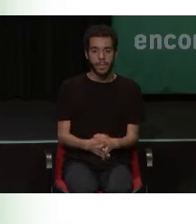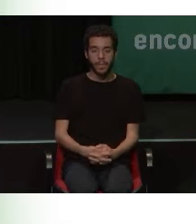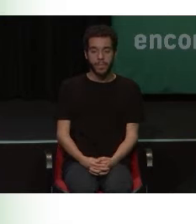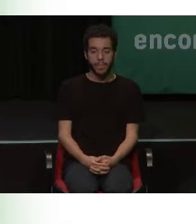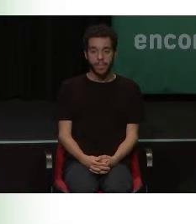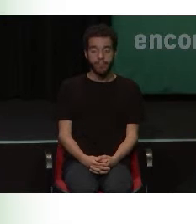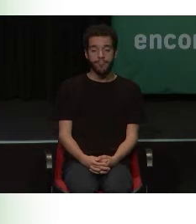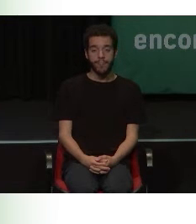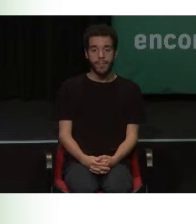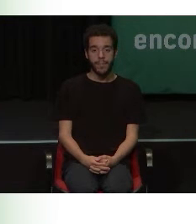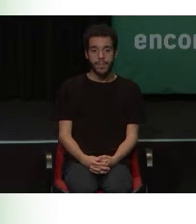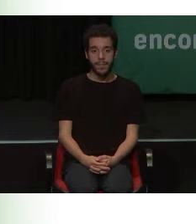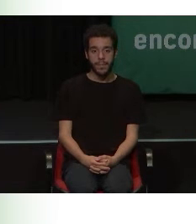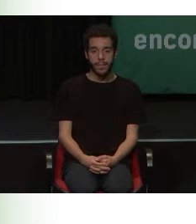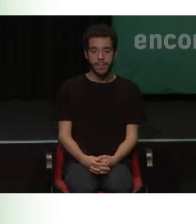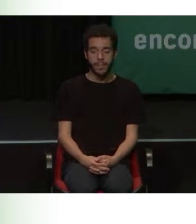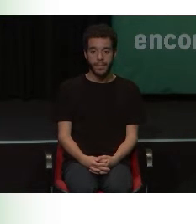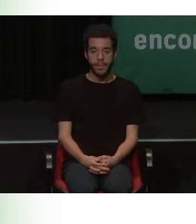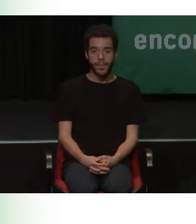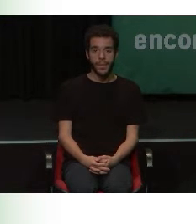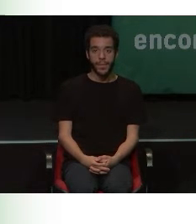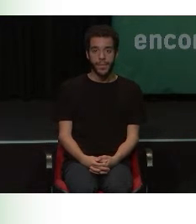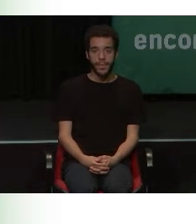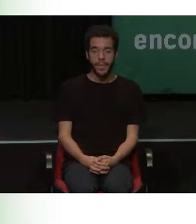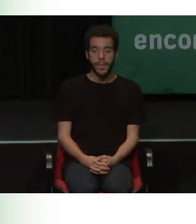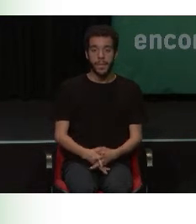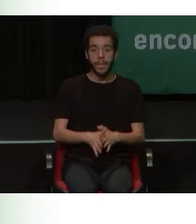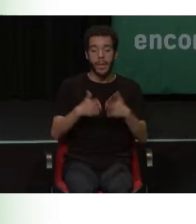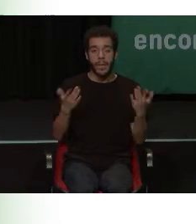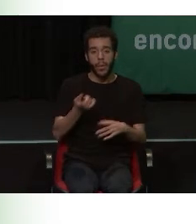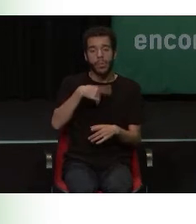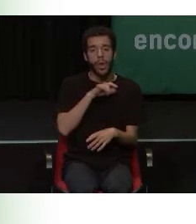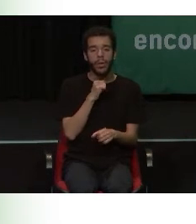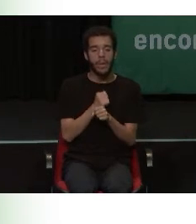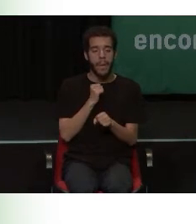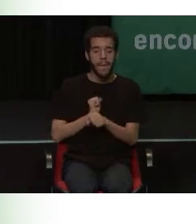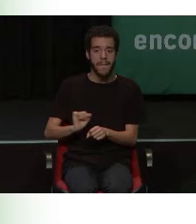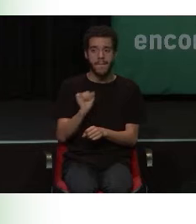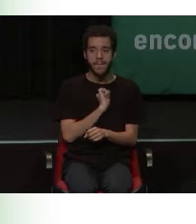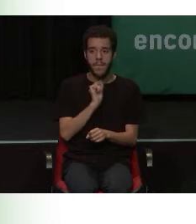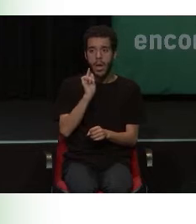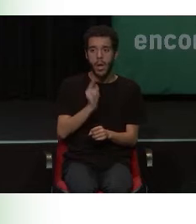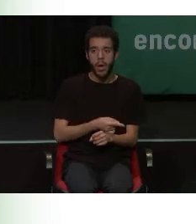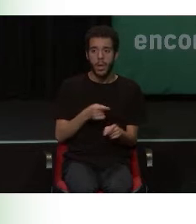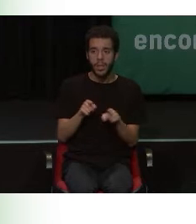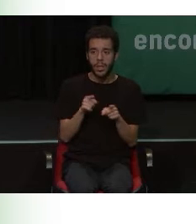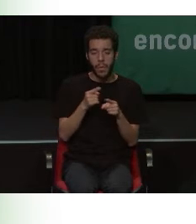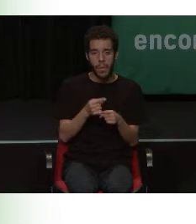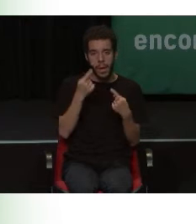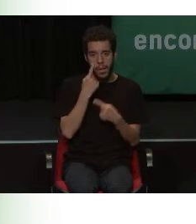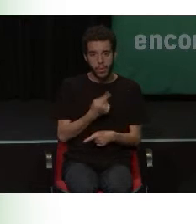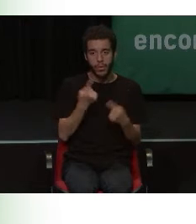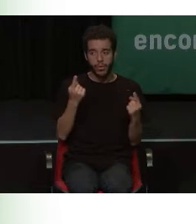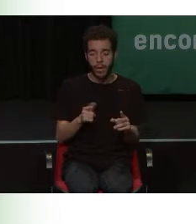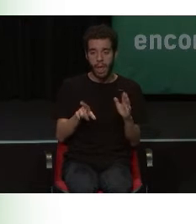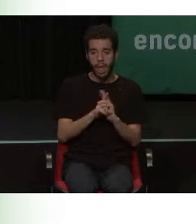So I really just will show some extracts of what we do. Here it's I represent the two cohorts that I'm going to